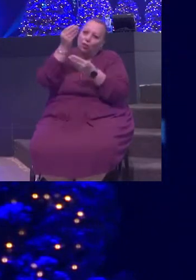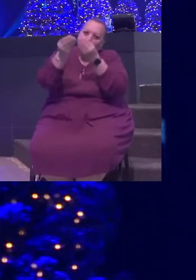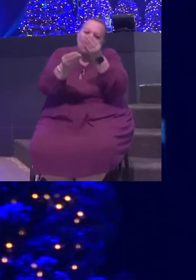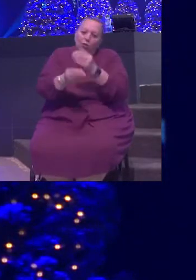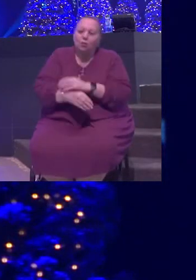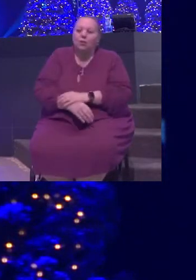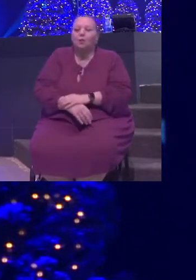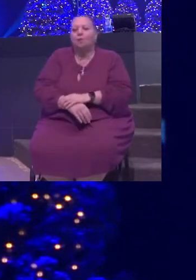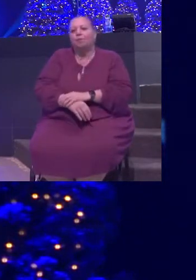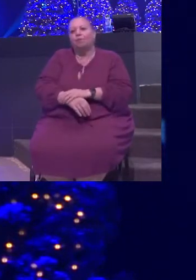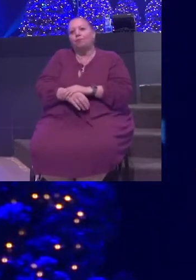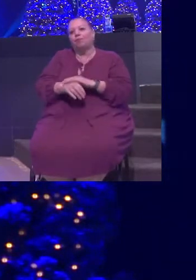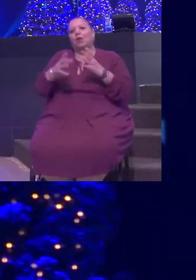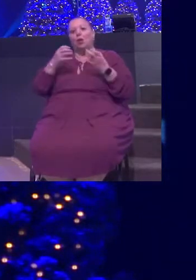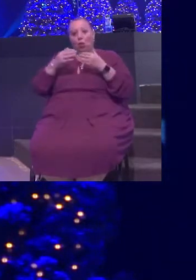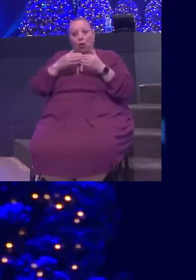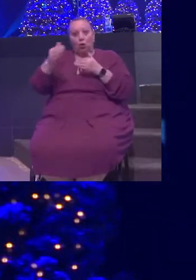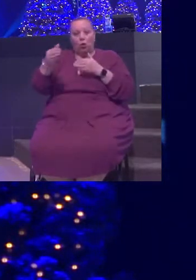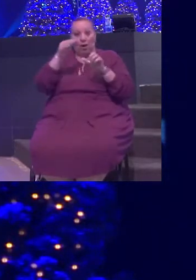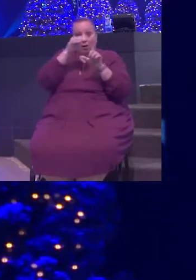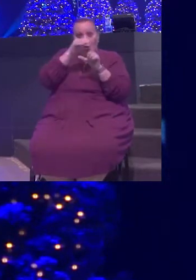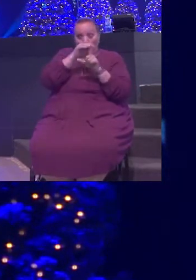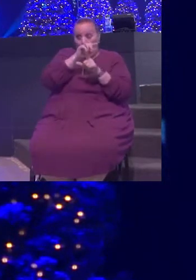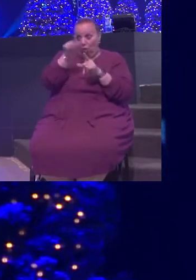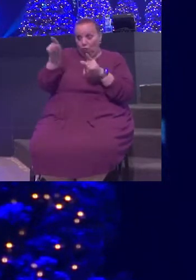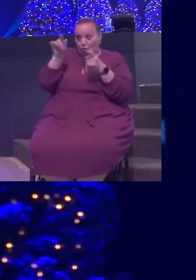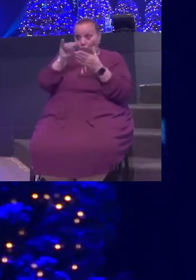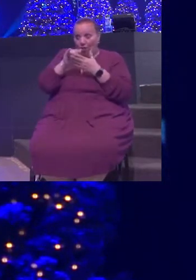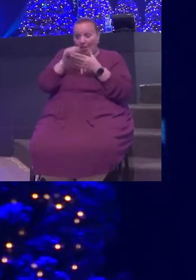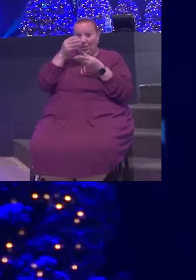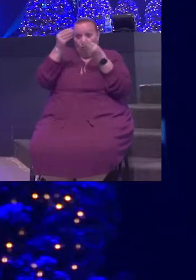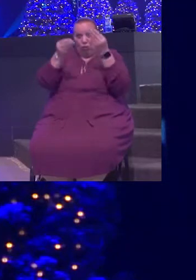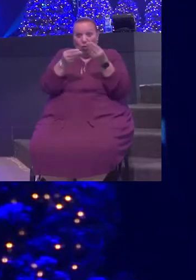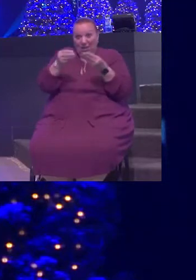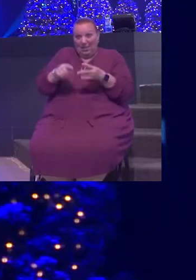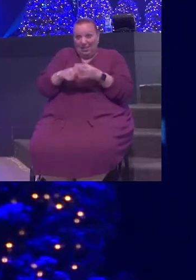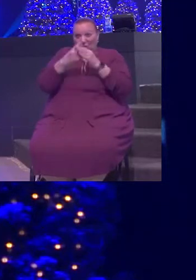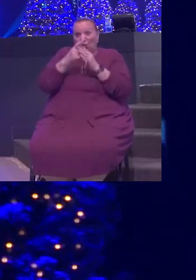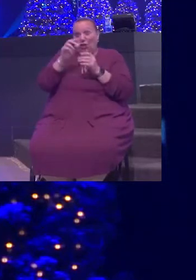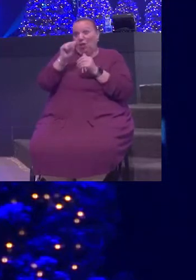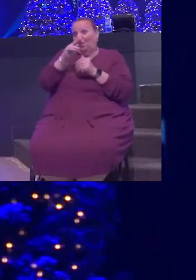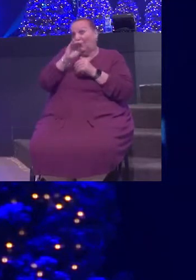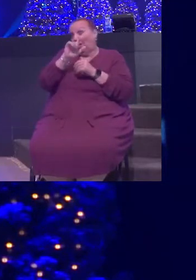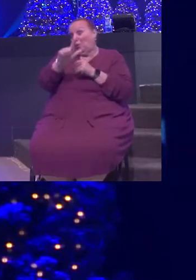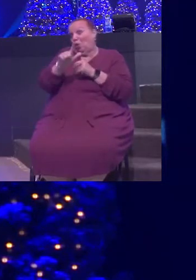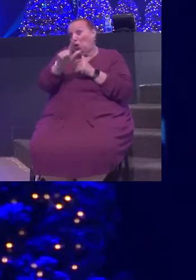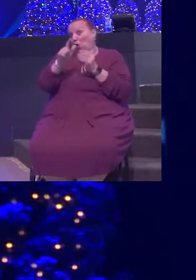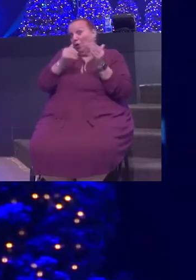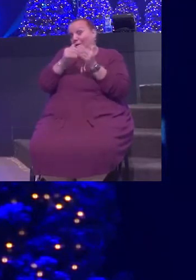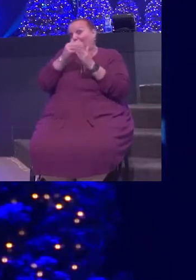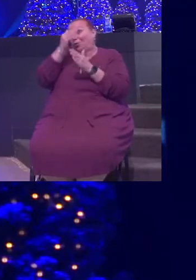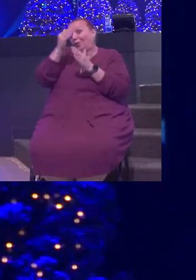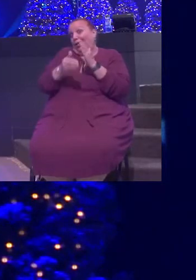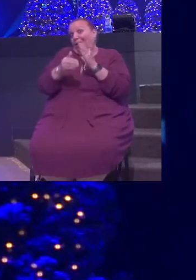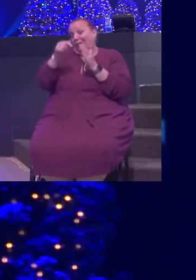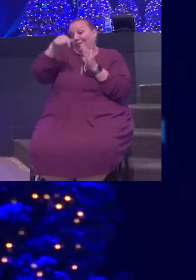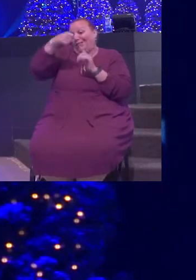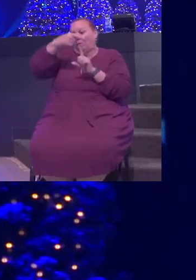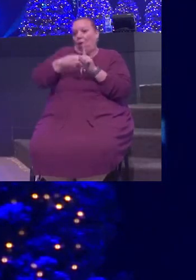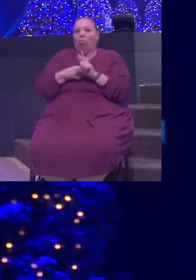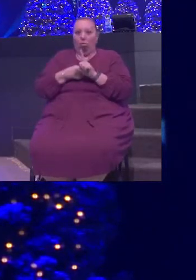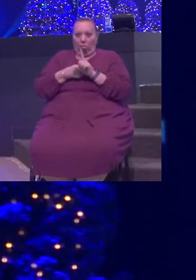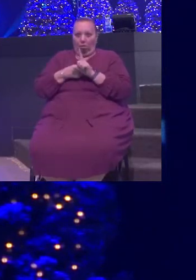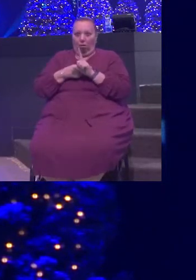generosity. And I just wanna go ahead and remind you that the generosity initiative of Cannonball, it's coming to a close at the end of this